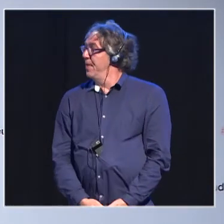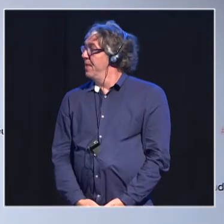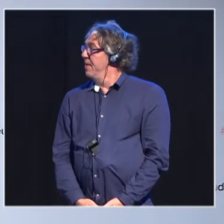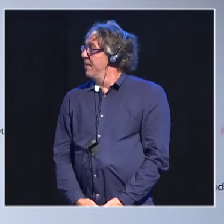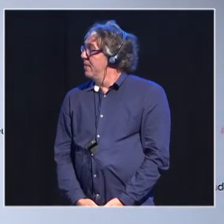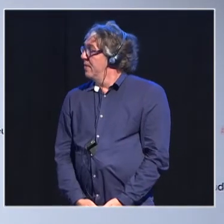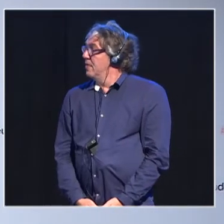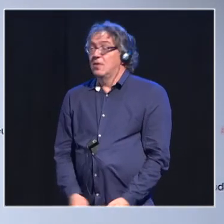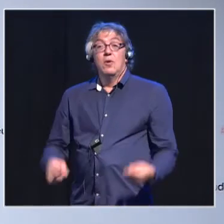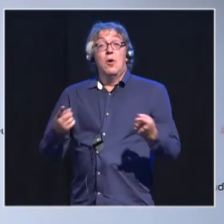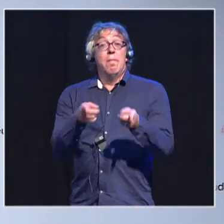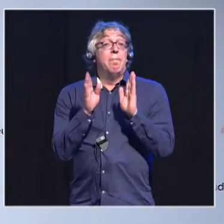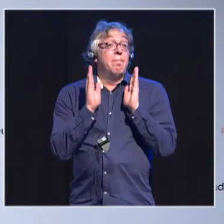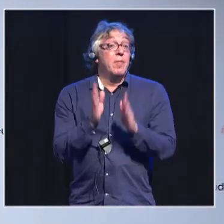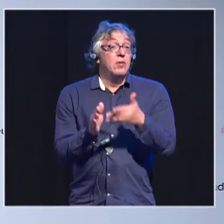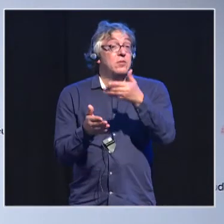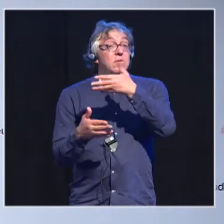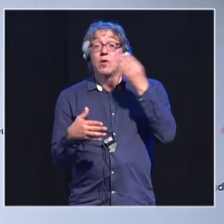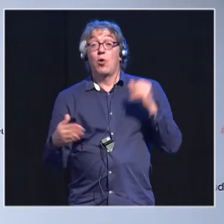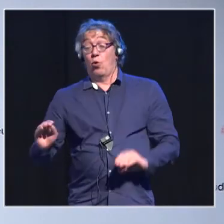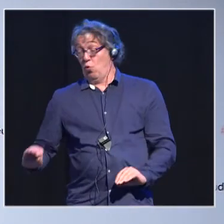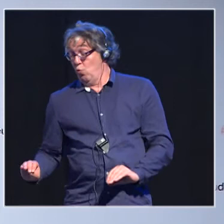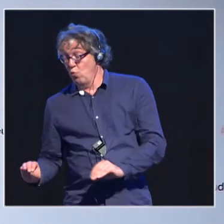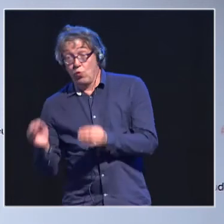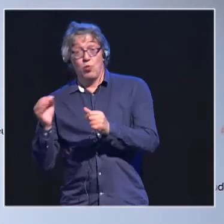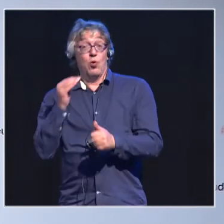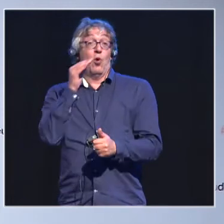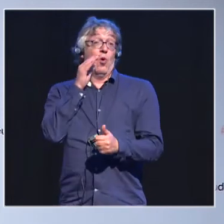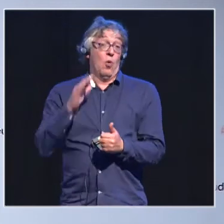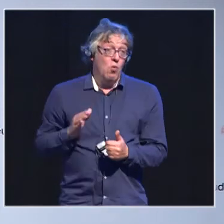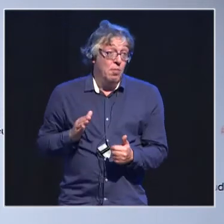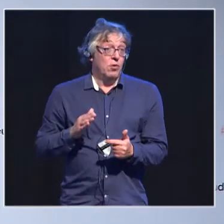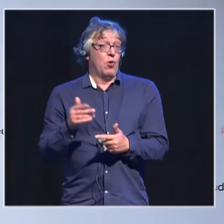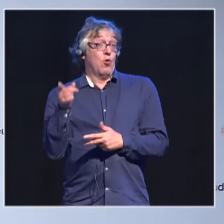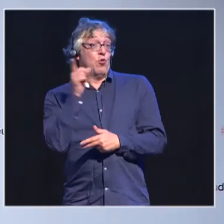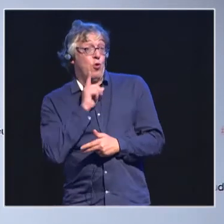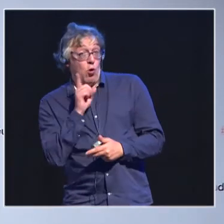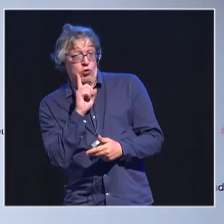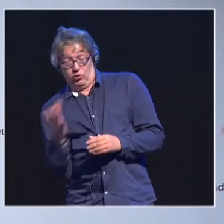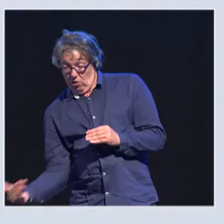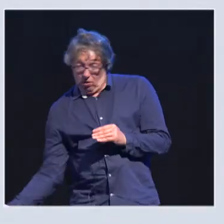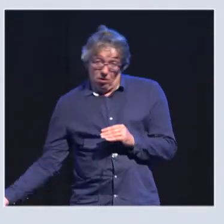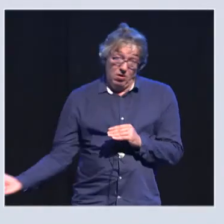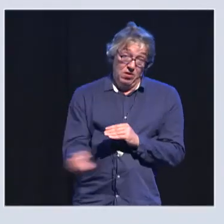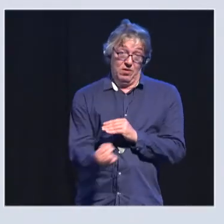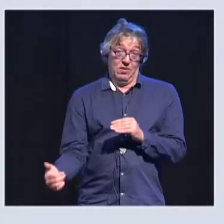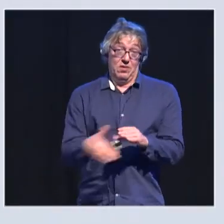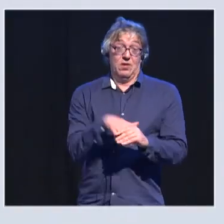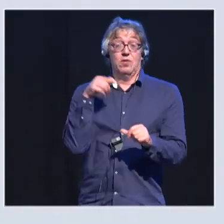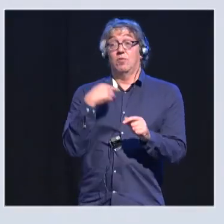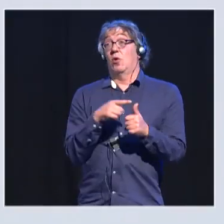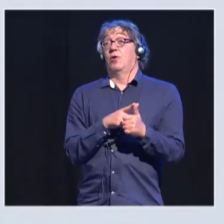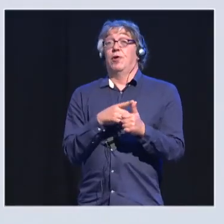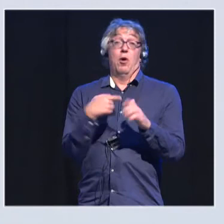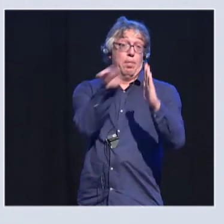include women, girls, and youths in the developmental process for digitization. This comes in terms of policy,